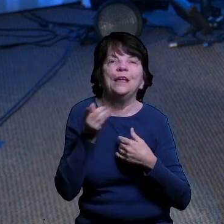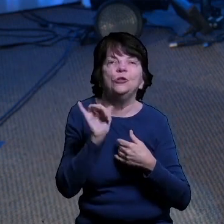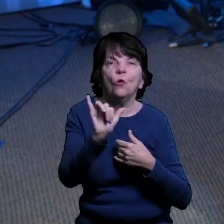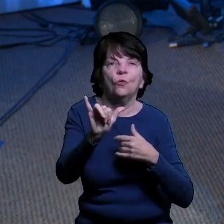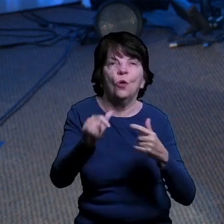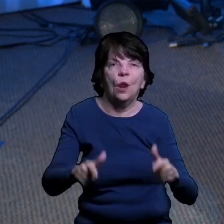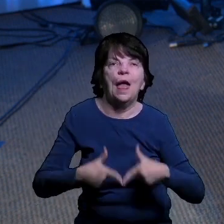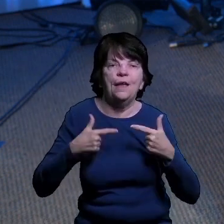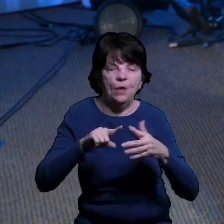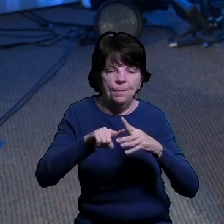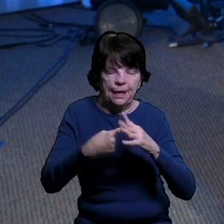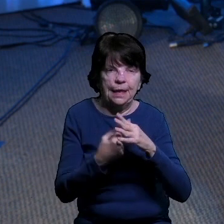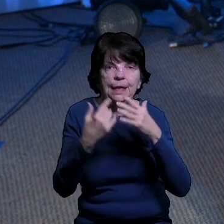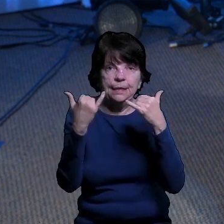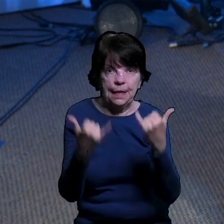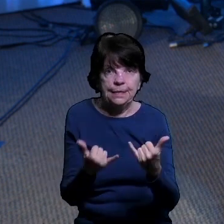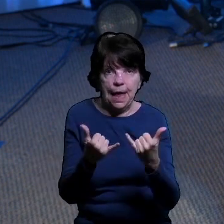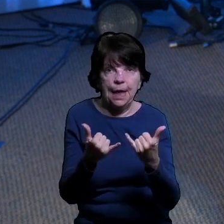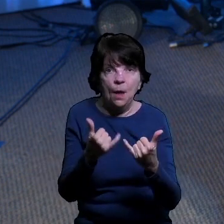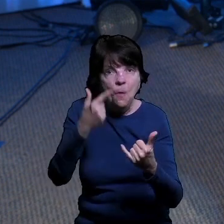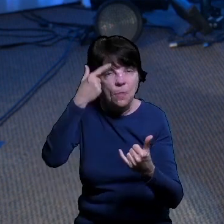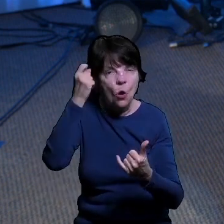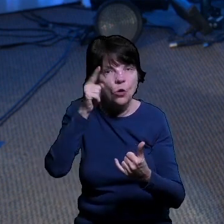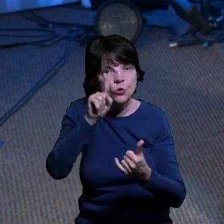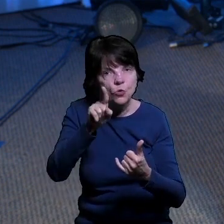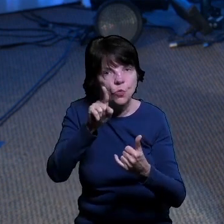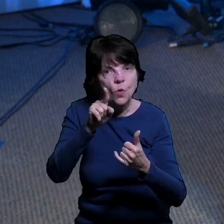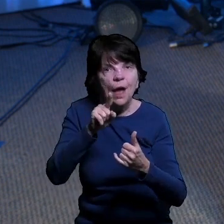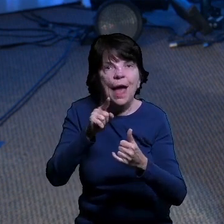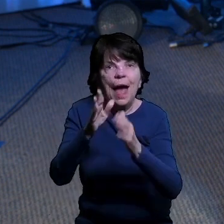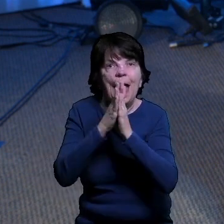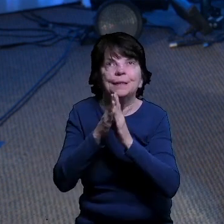you today as you invite Christ into your life. Best